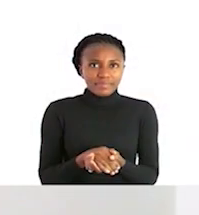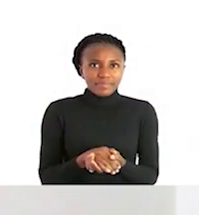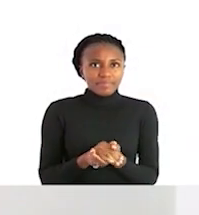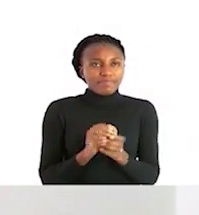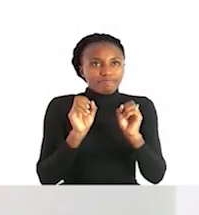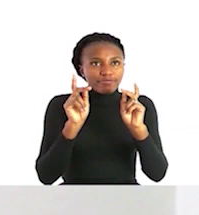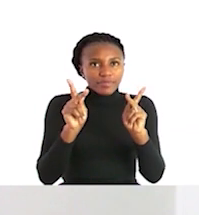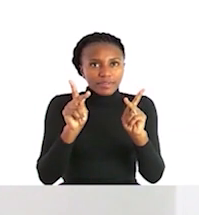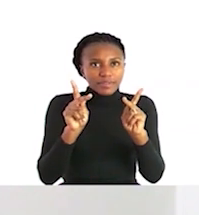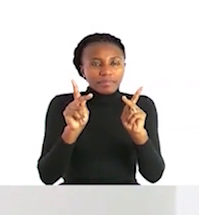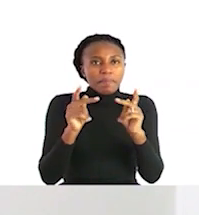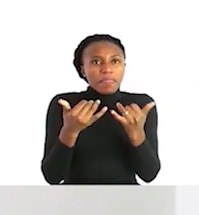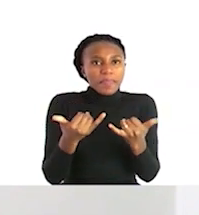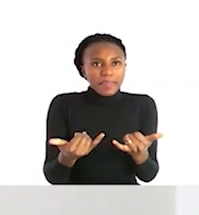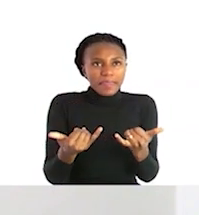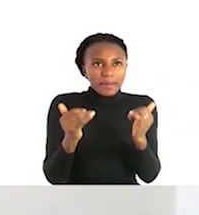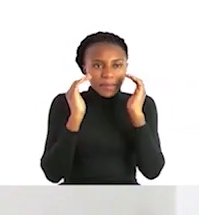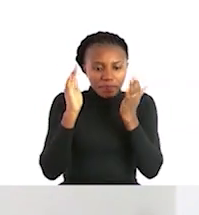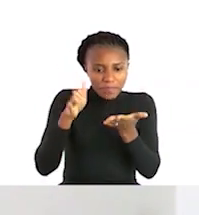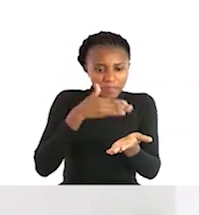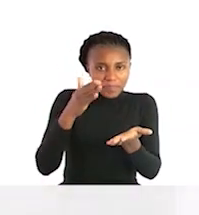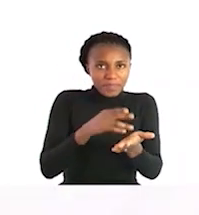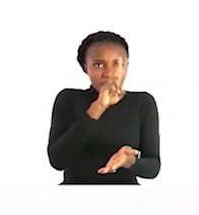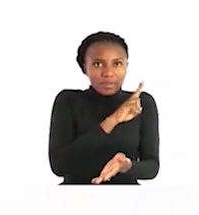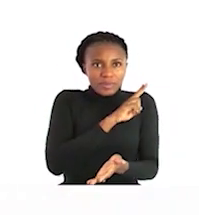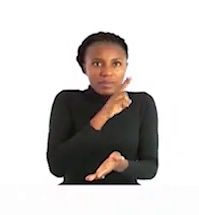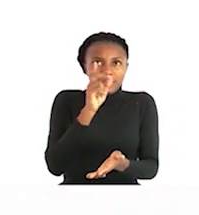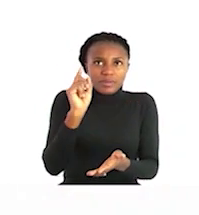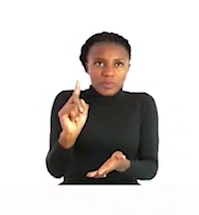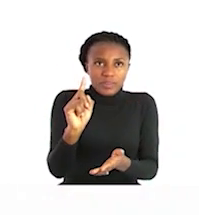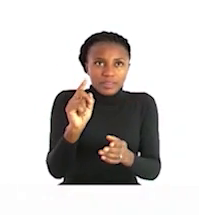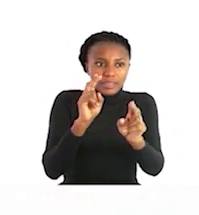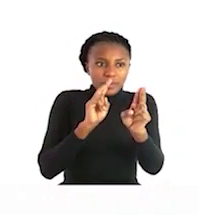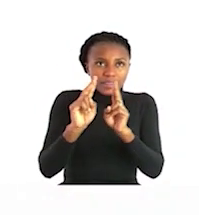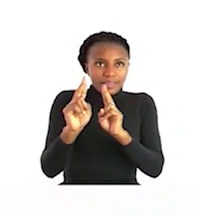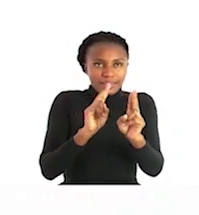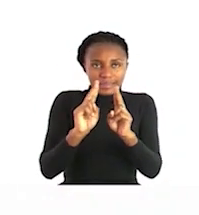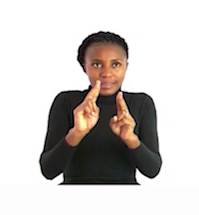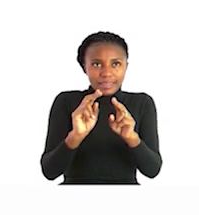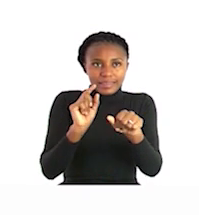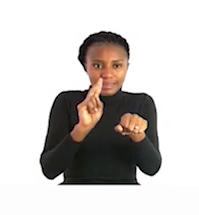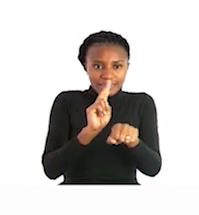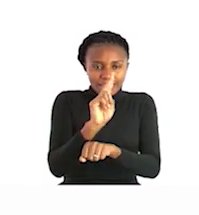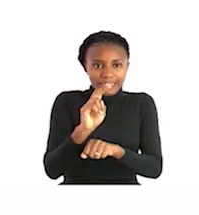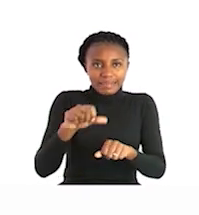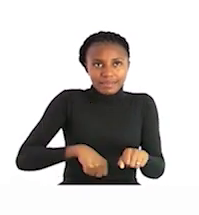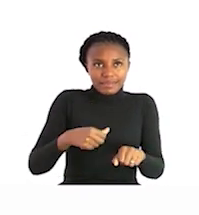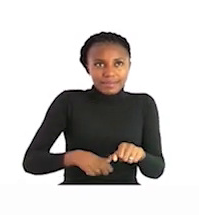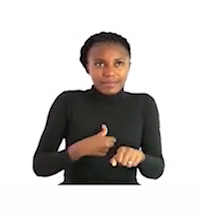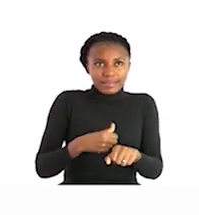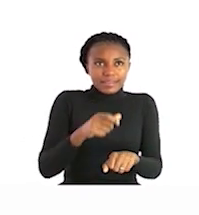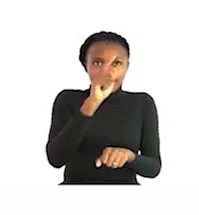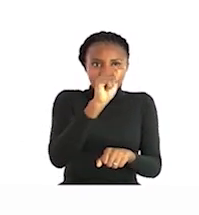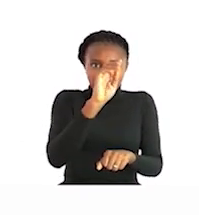Okay, grade 5s, let us turn to page 21 where we'll be discussing our second disease for this lesson. Our second